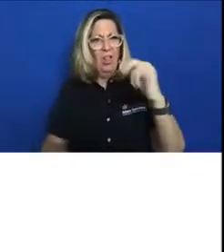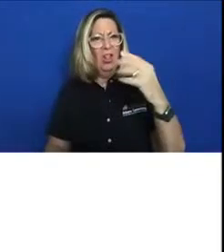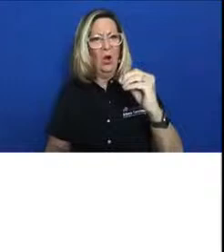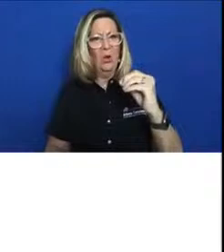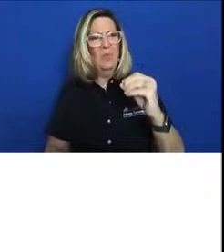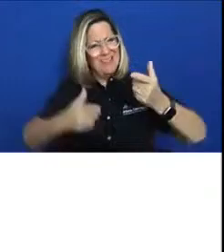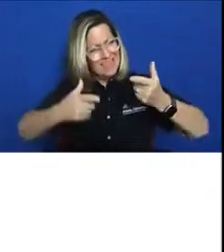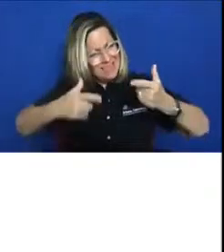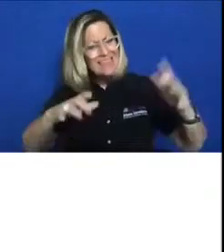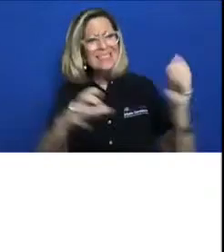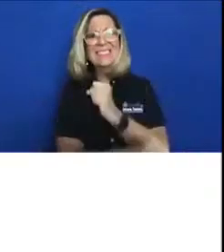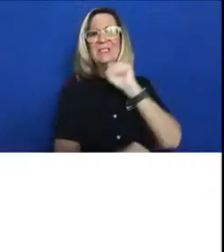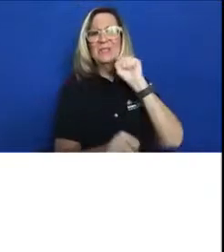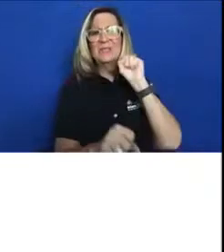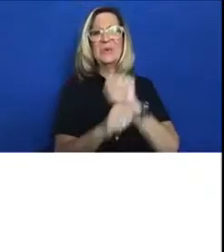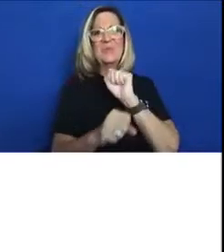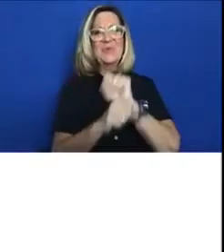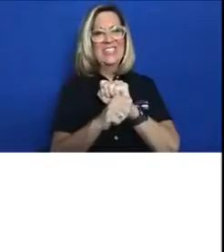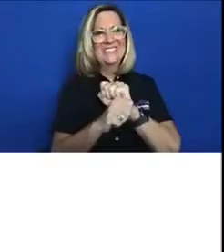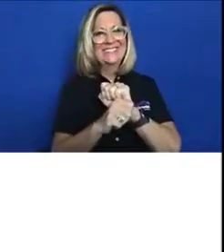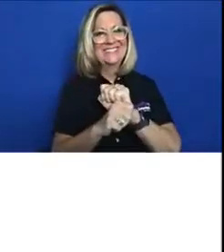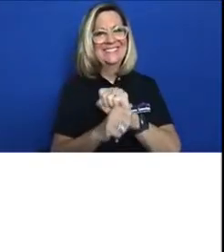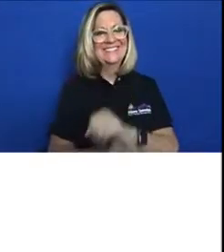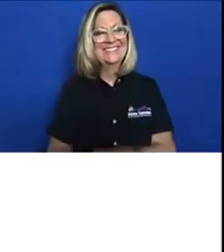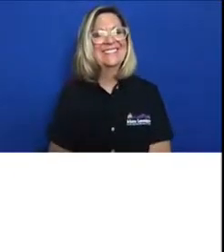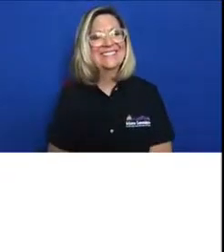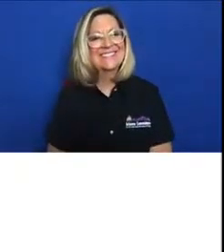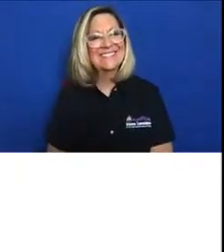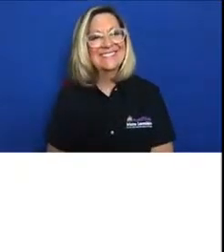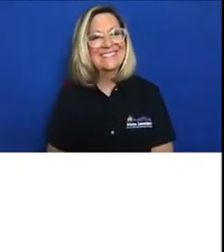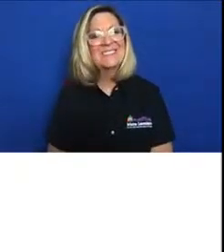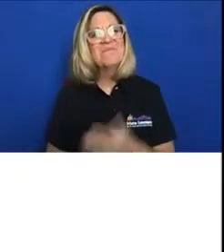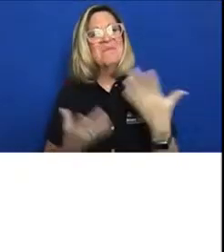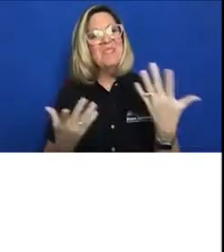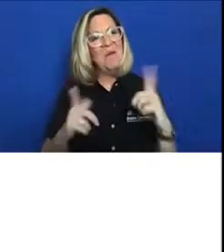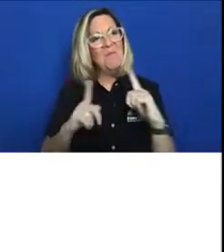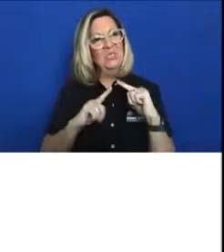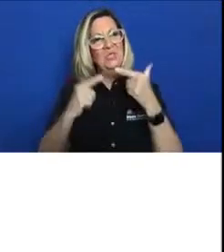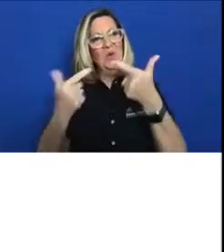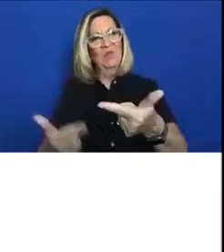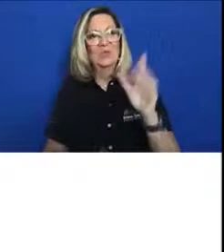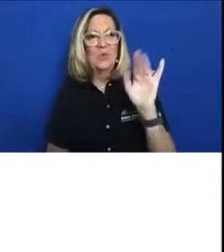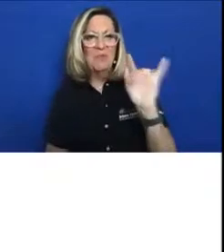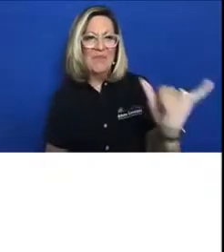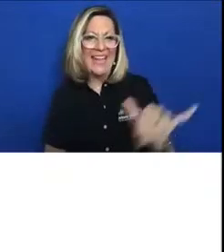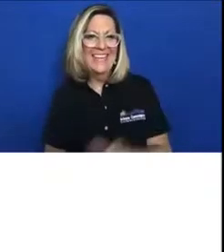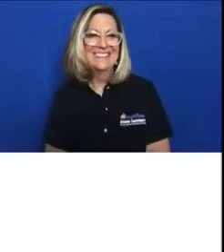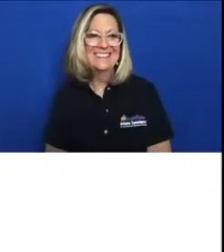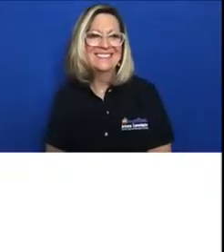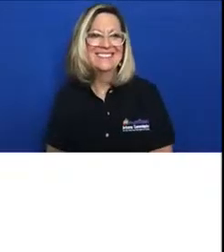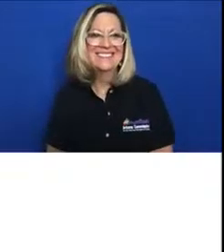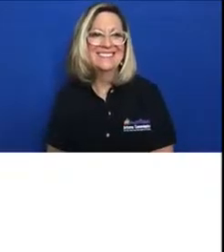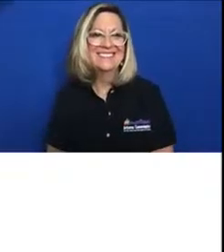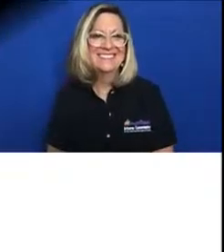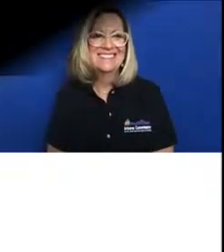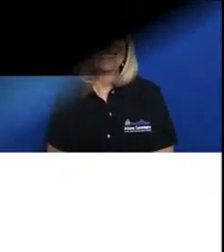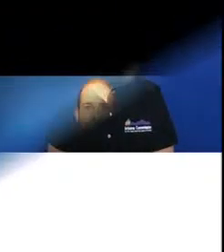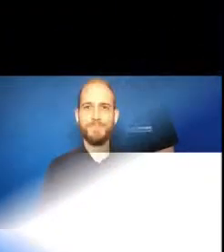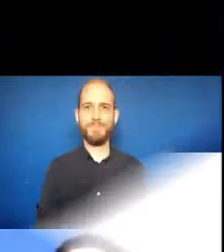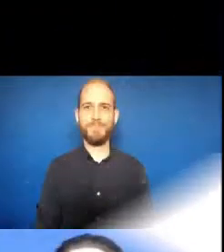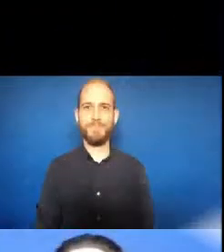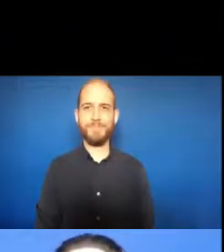people, because like our logo says, let's get to work. So now I'm going to turn it over to